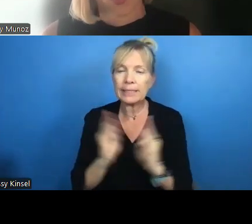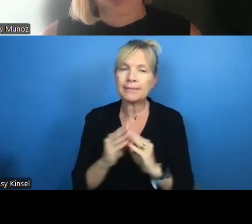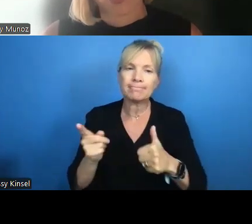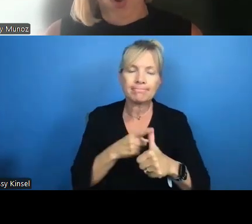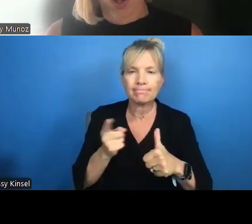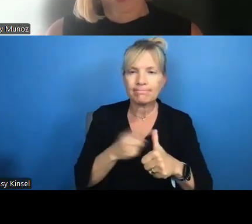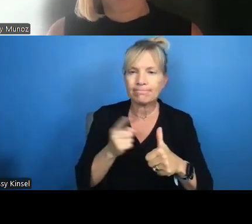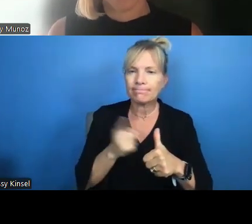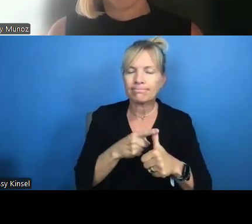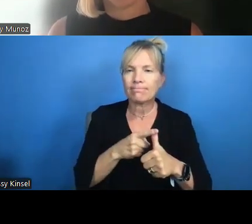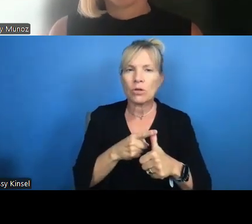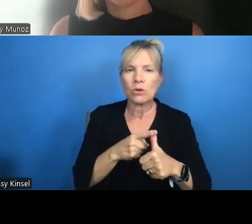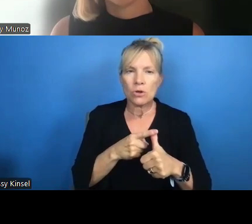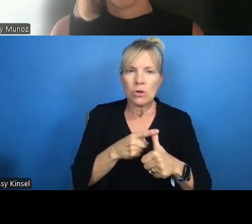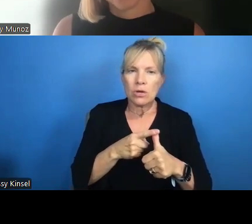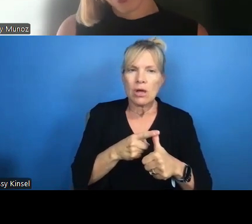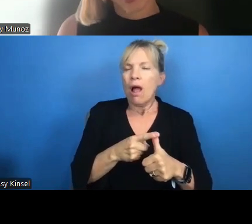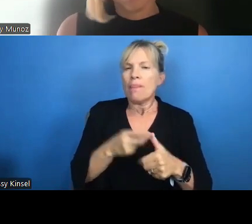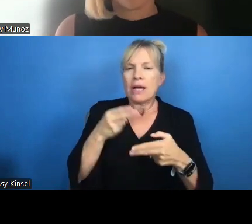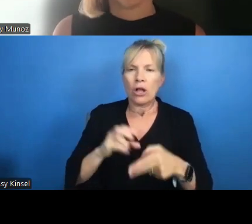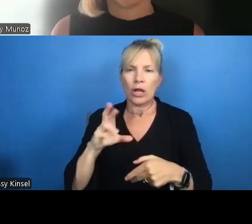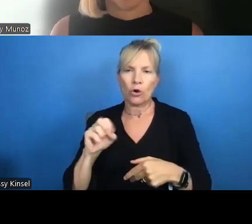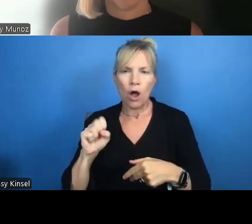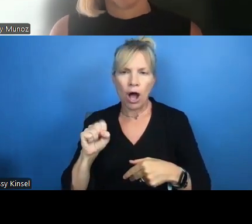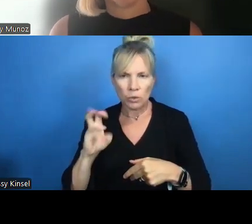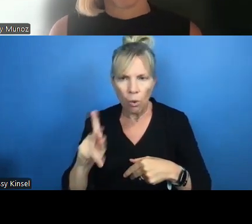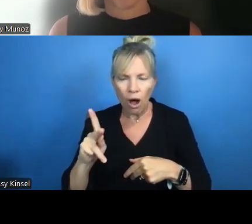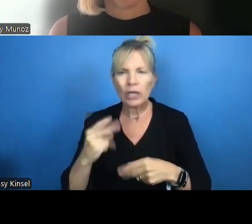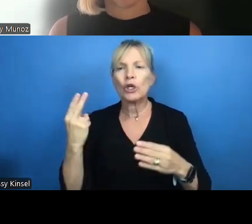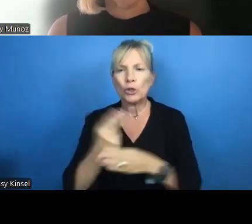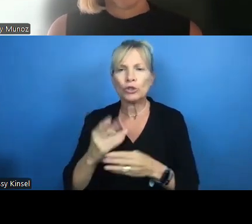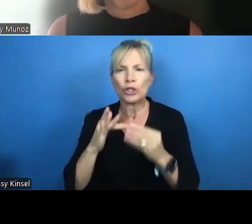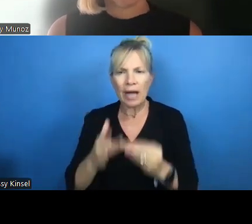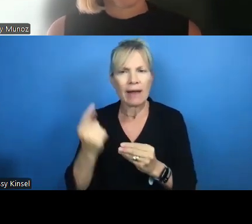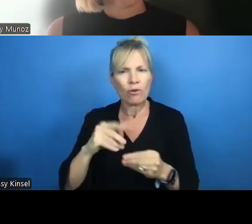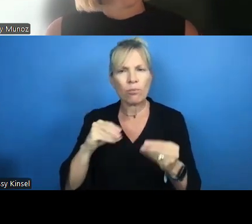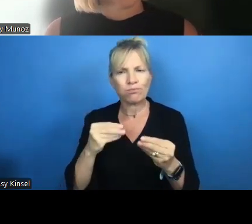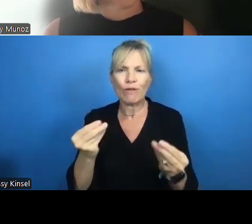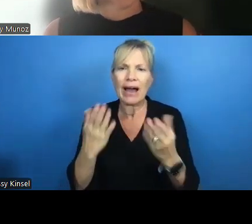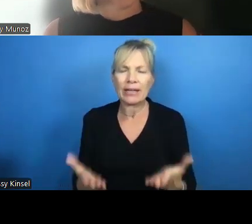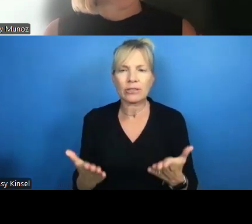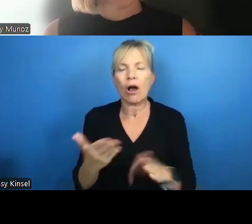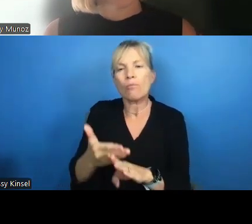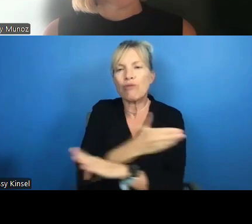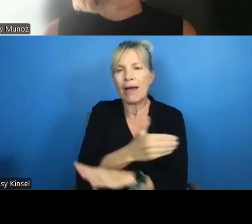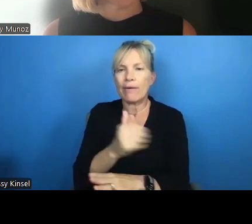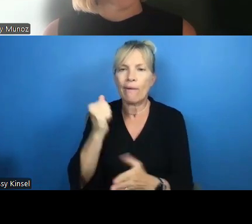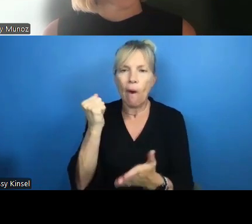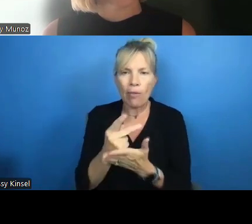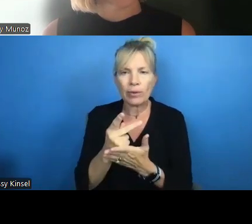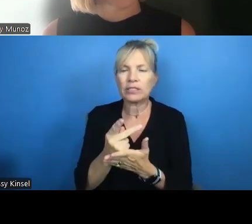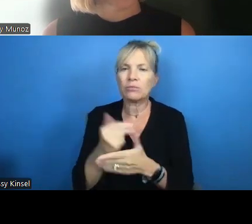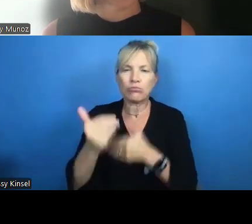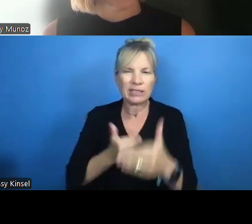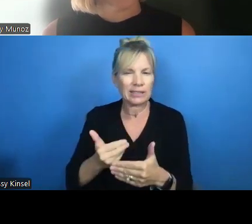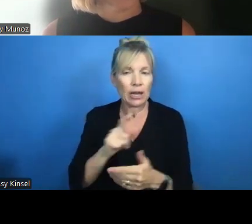a crosswalk that's really a user guide for providers on prior authorization processes